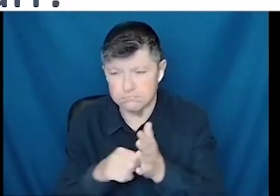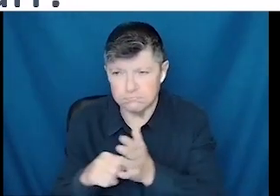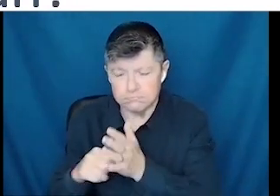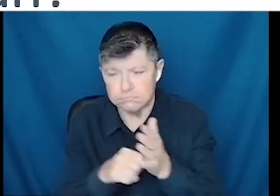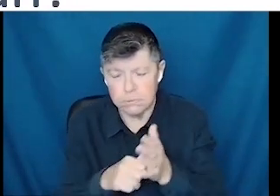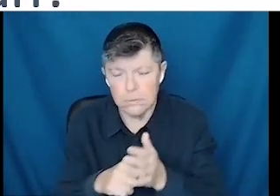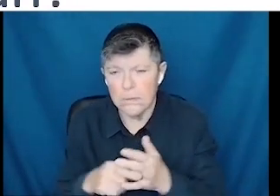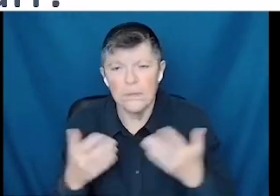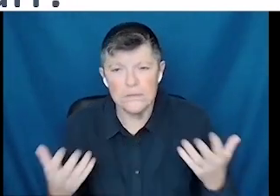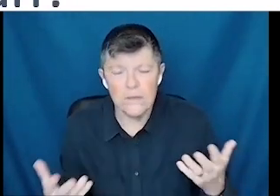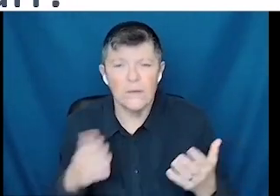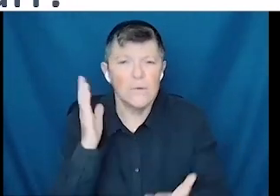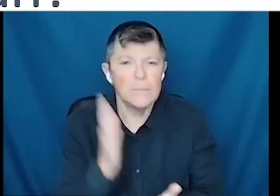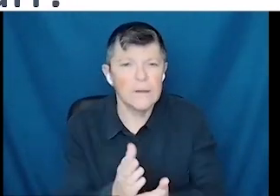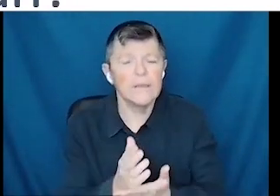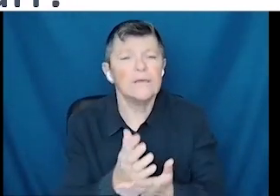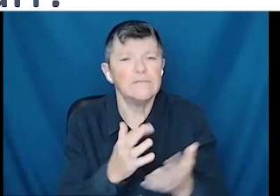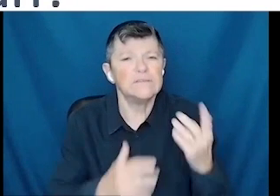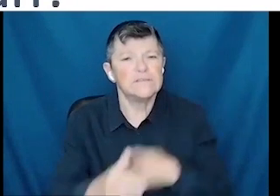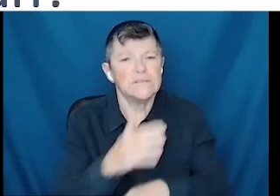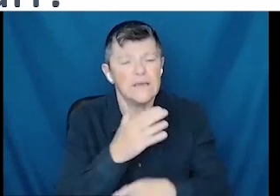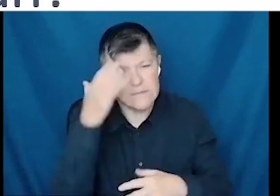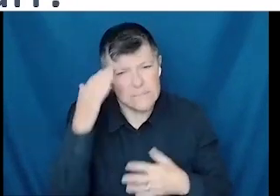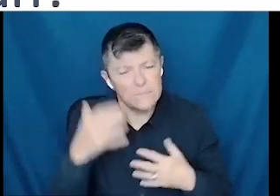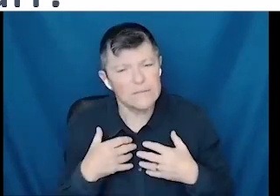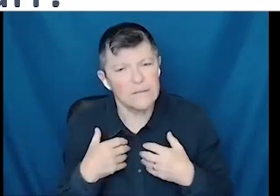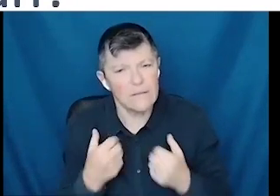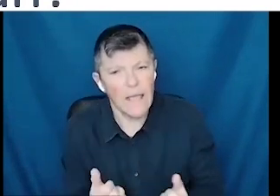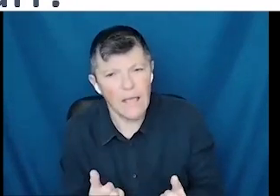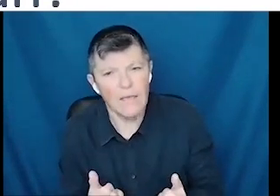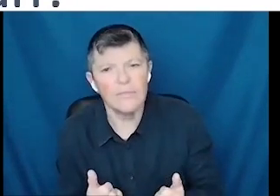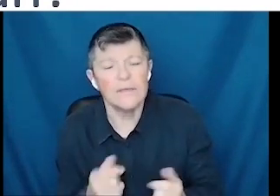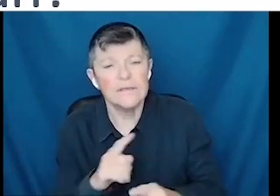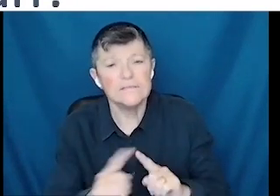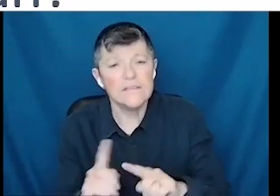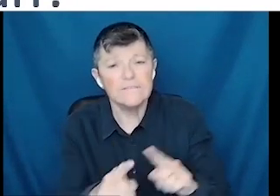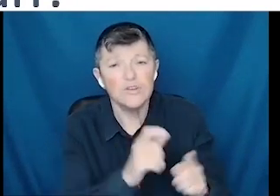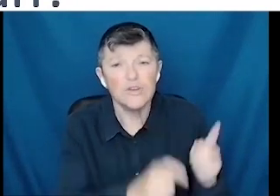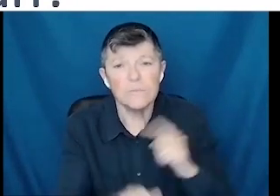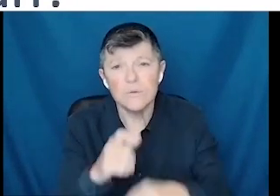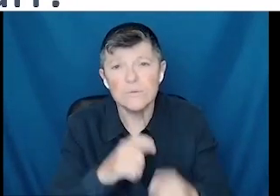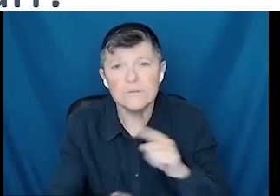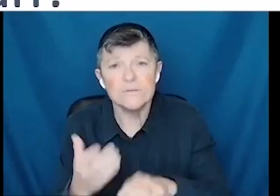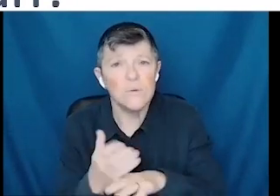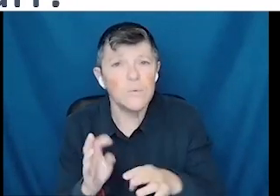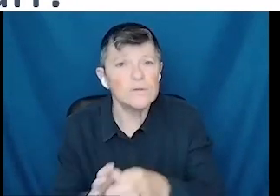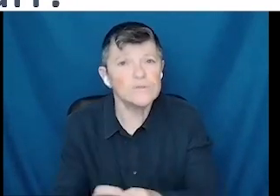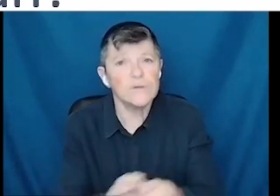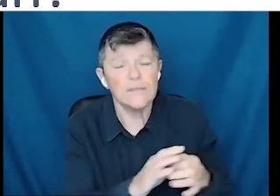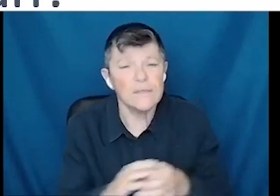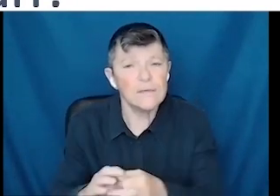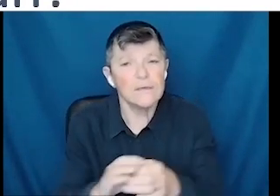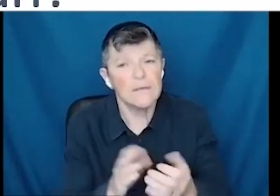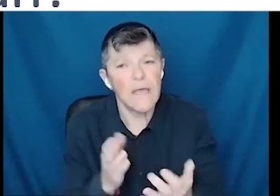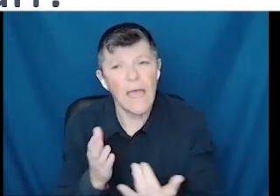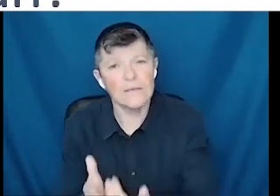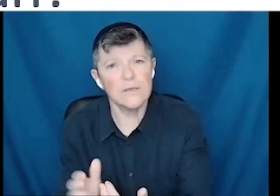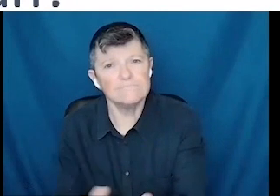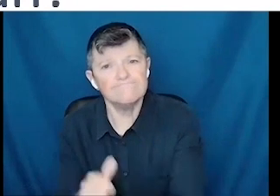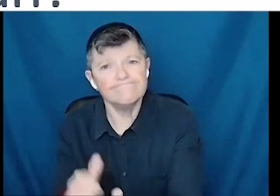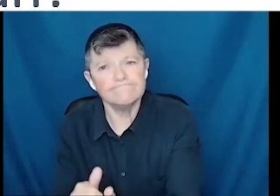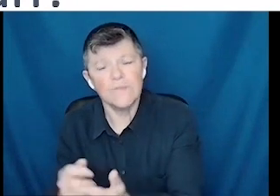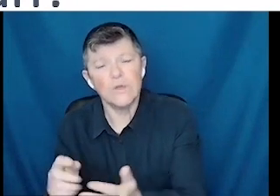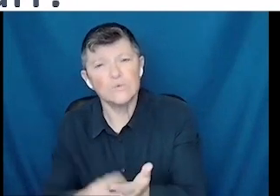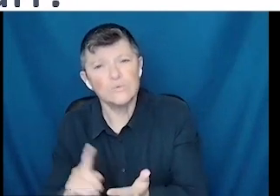mental health, different communities need to work together with access to the relevant tools and know-how. And so we've begun to think about how